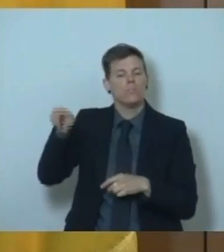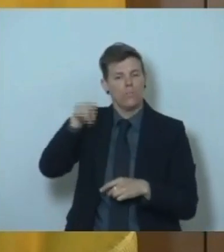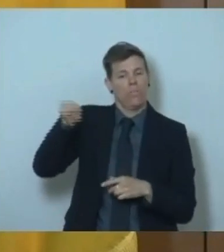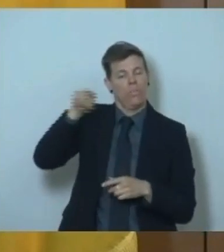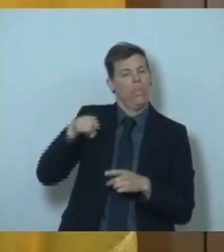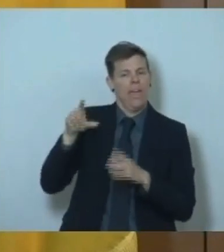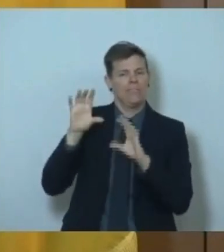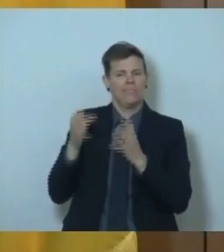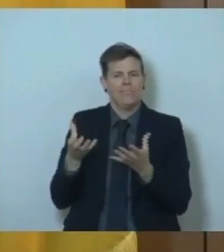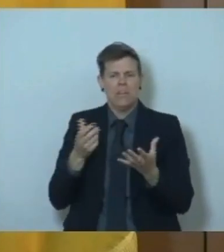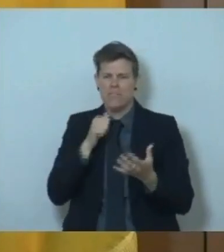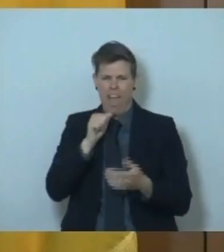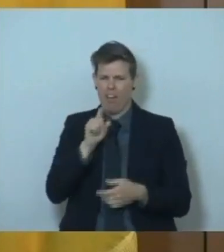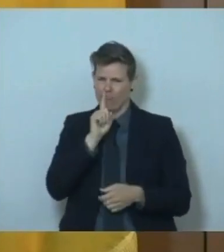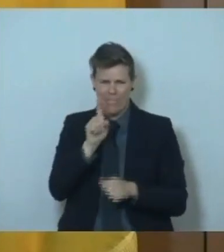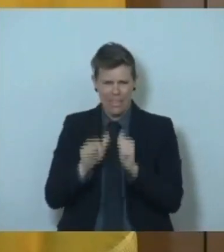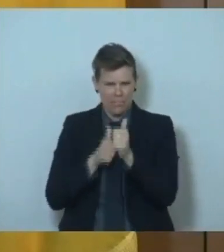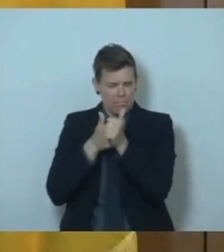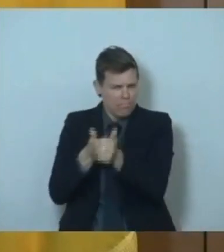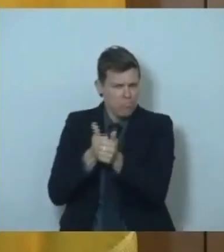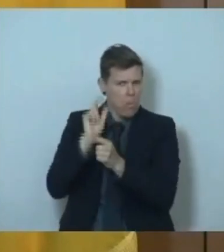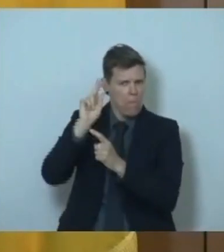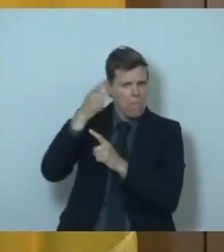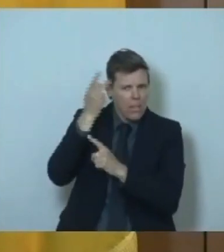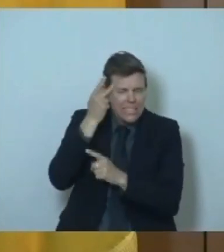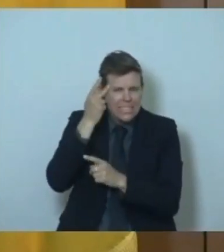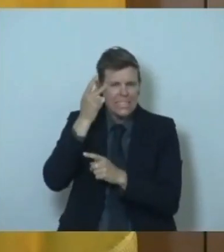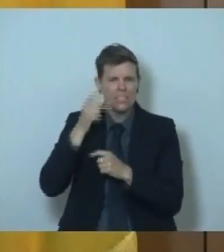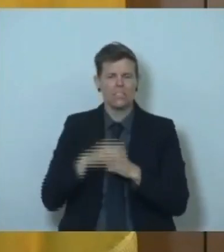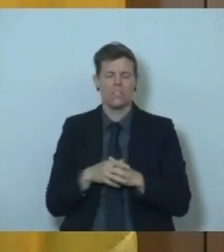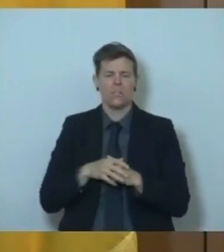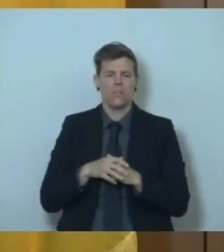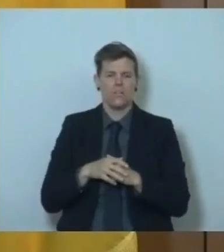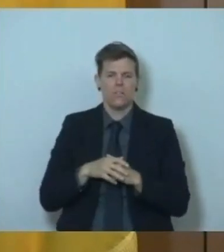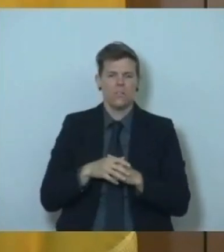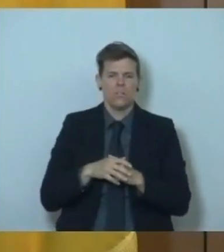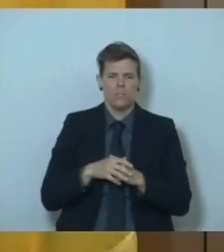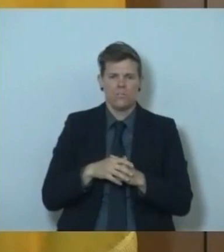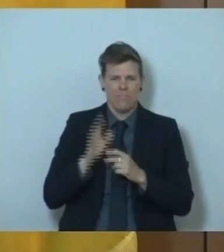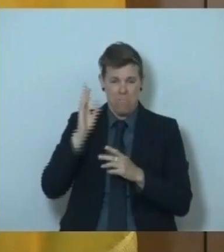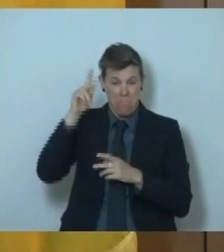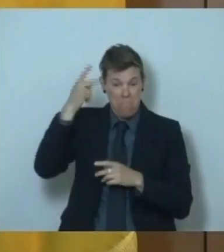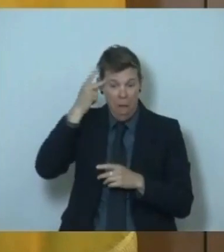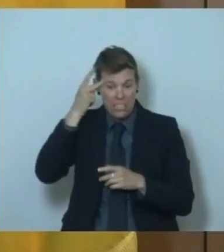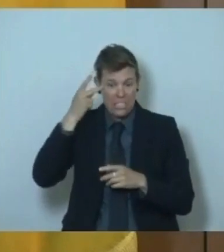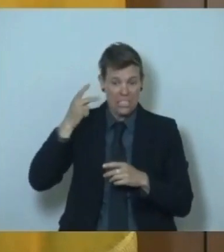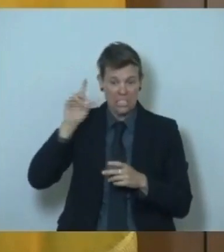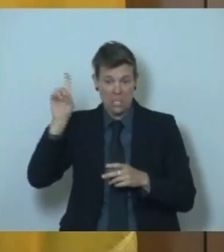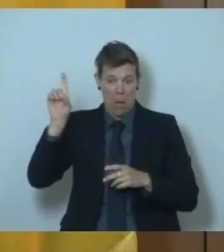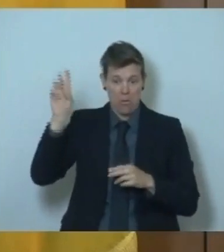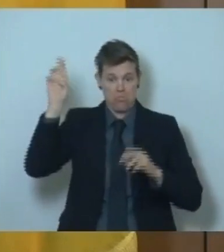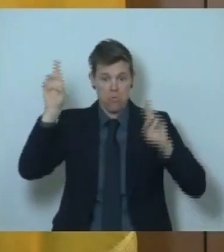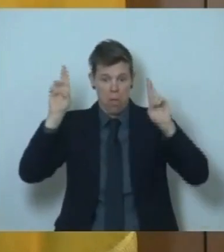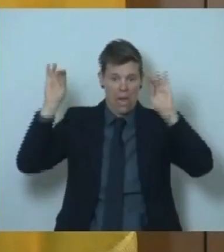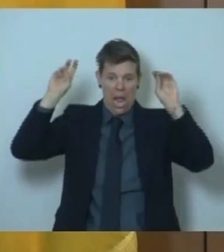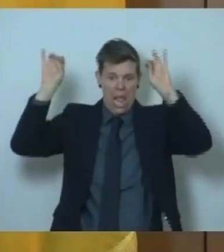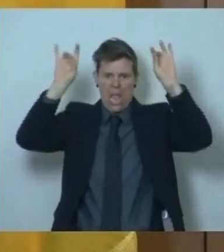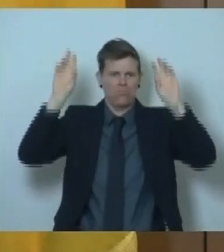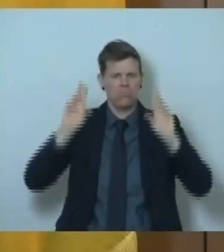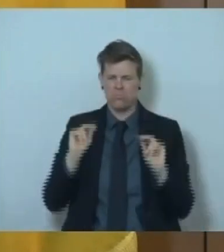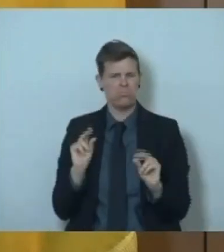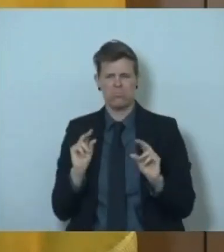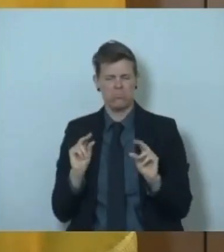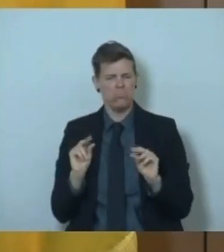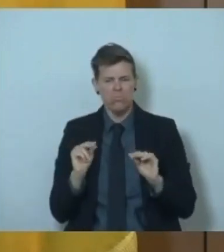politicized worldwide. And it creates a different dynamic about responding to a public